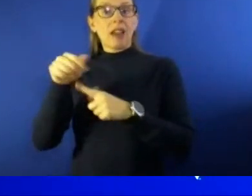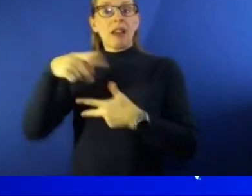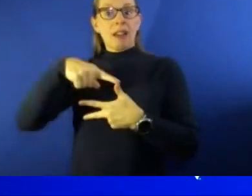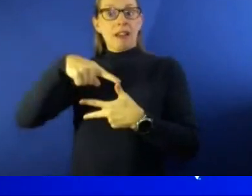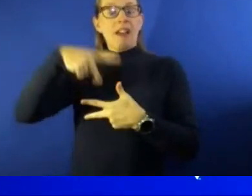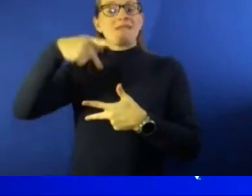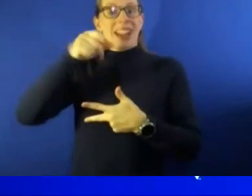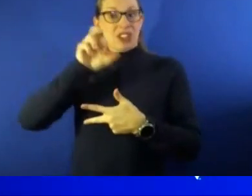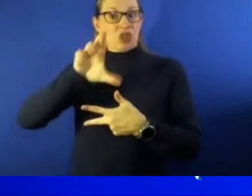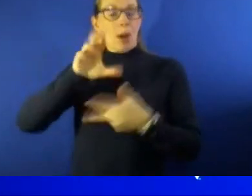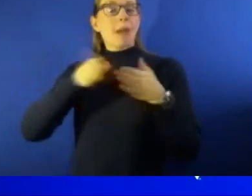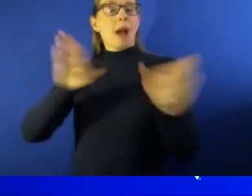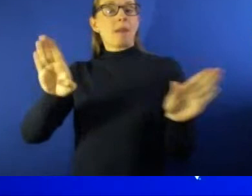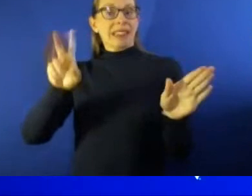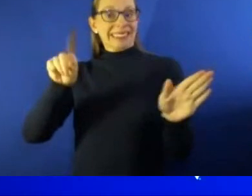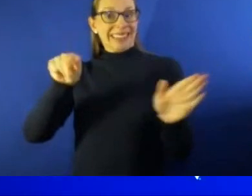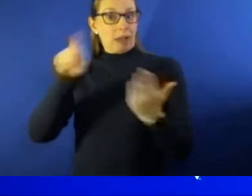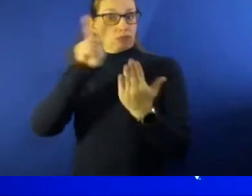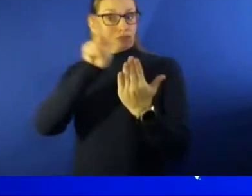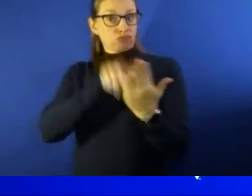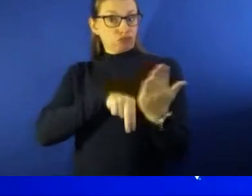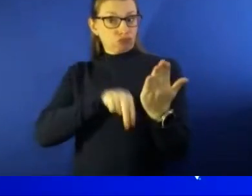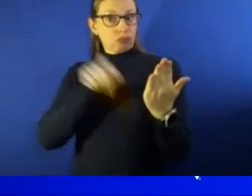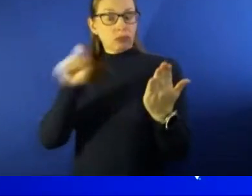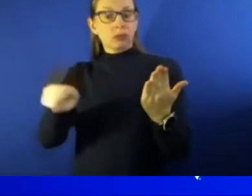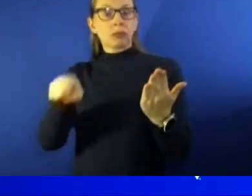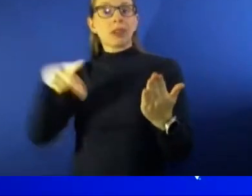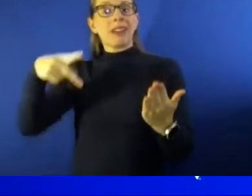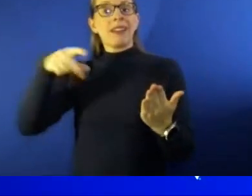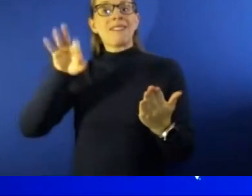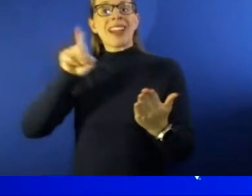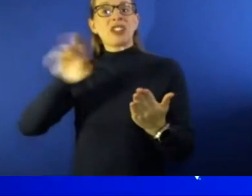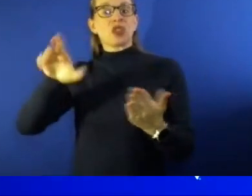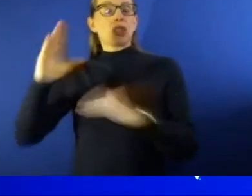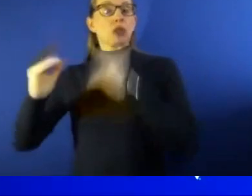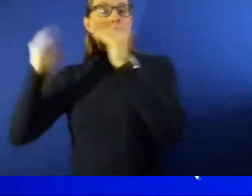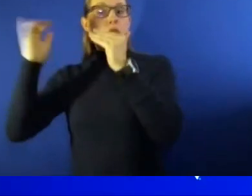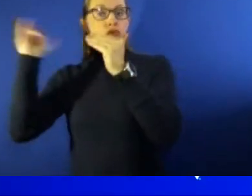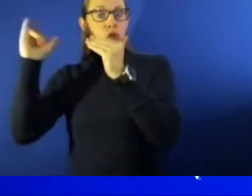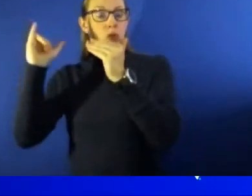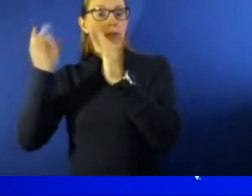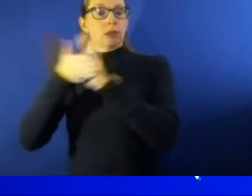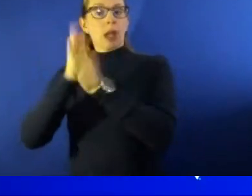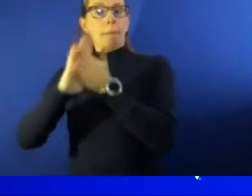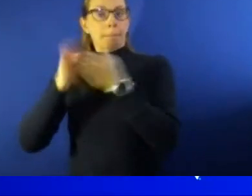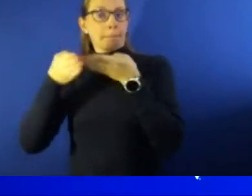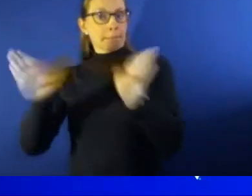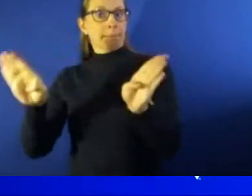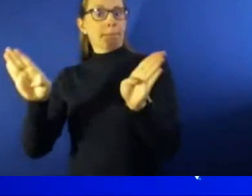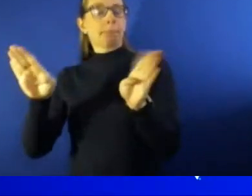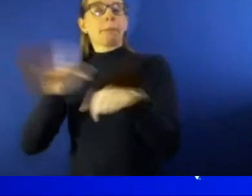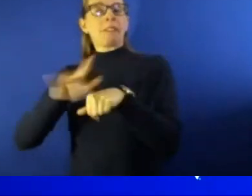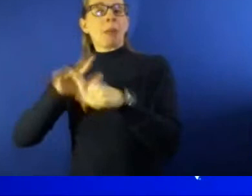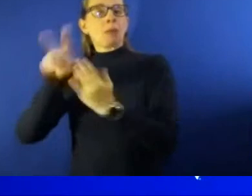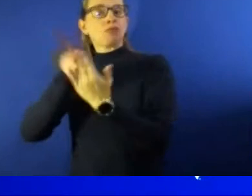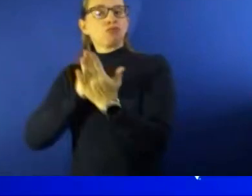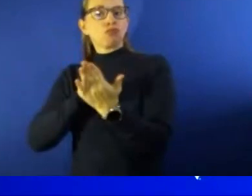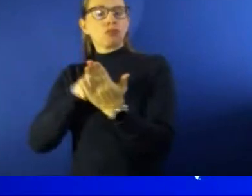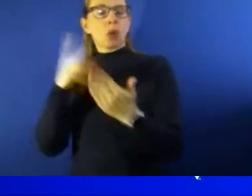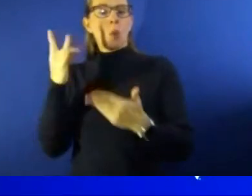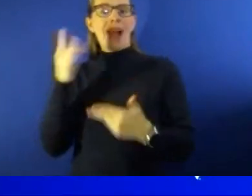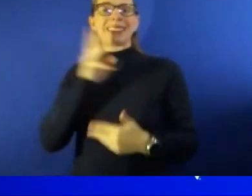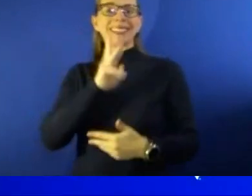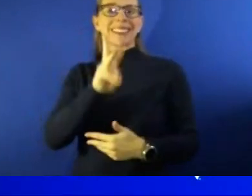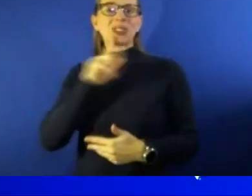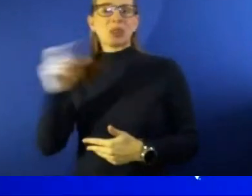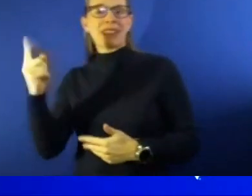vaccine. We had seen it in the past with the Pfizer and the adult as well. So that will become publicly available. Why is it 6 to 11 instead of